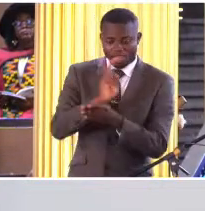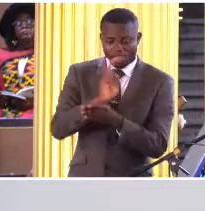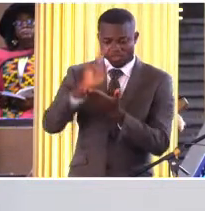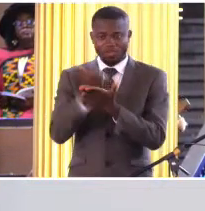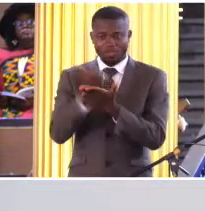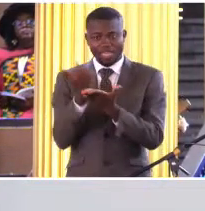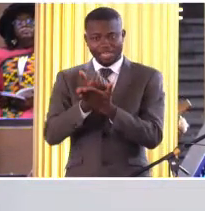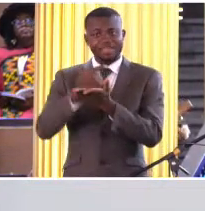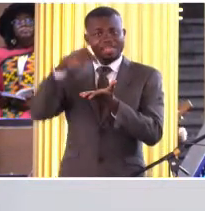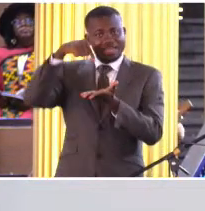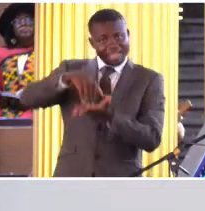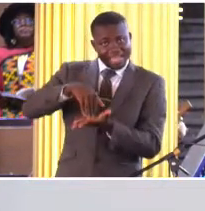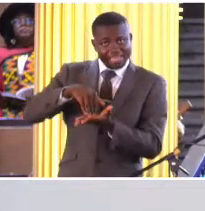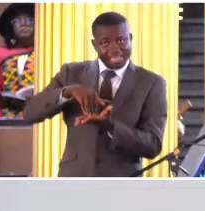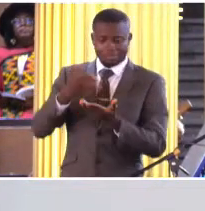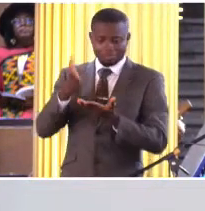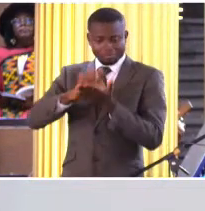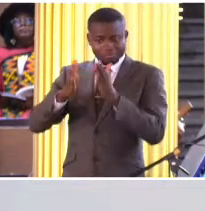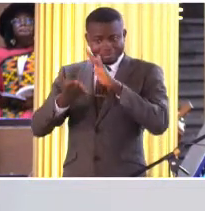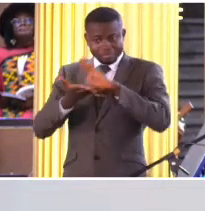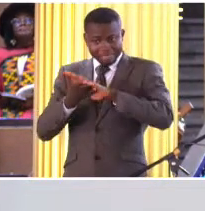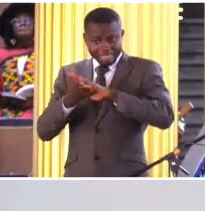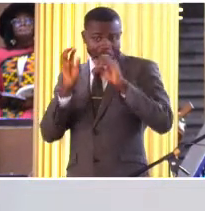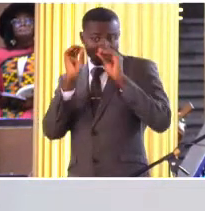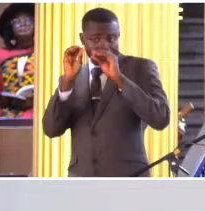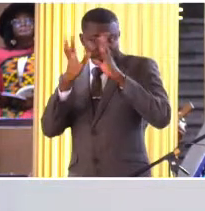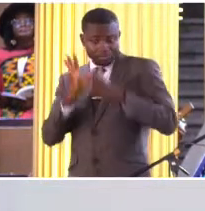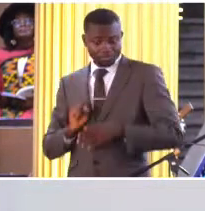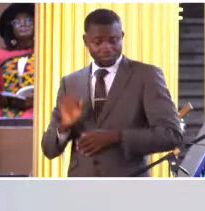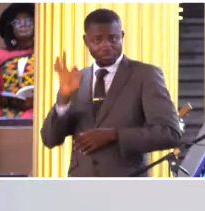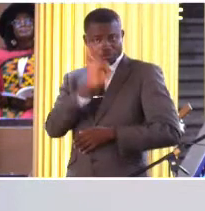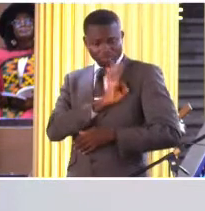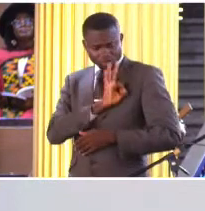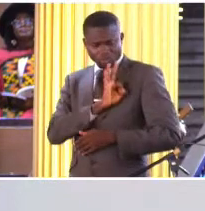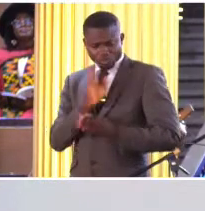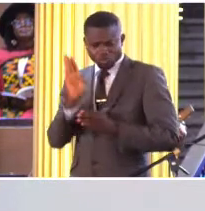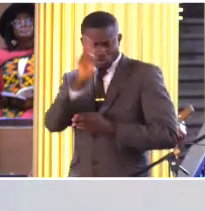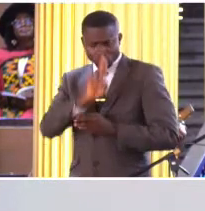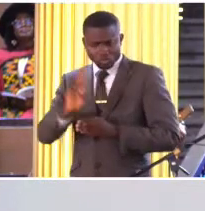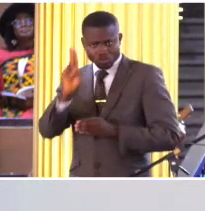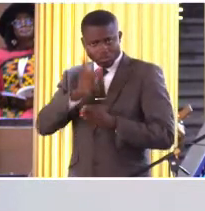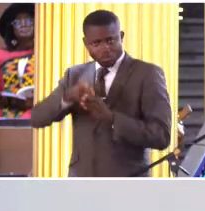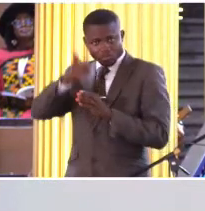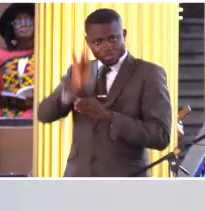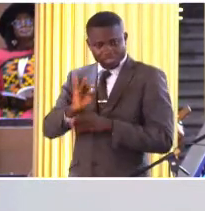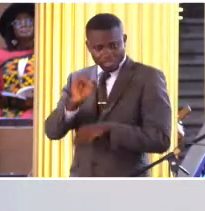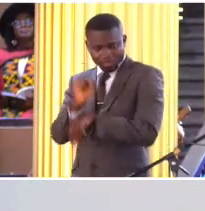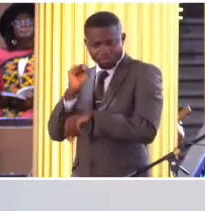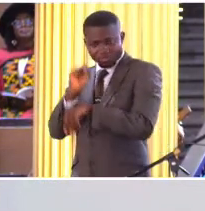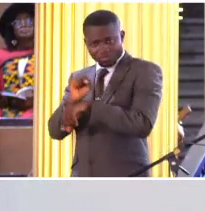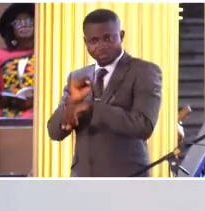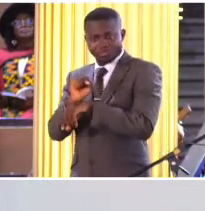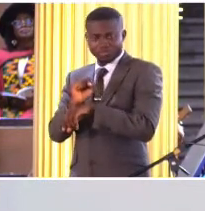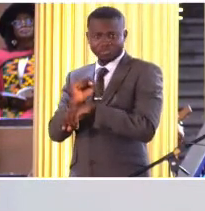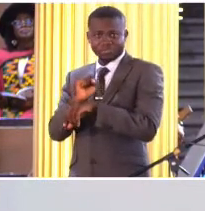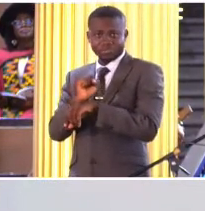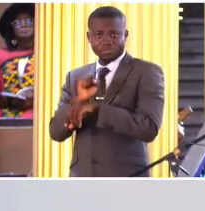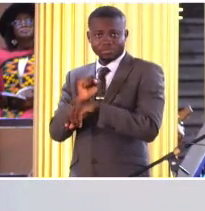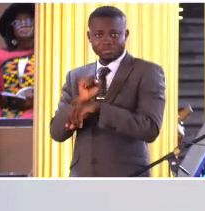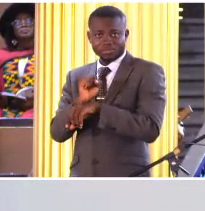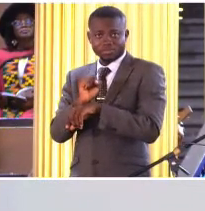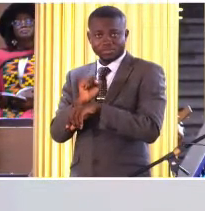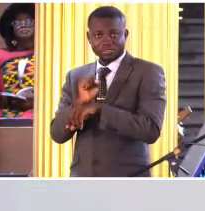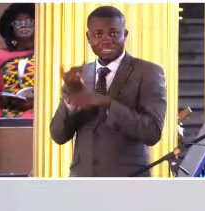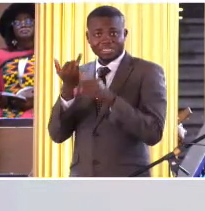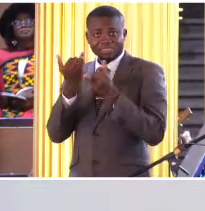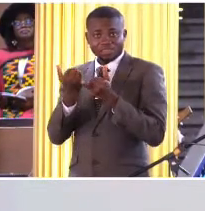became a core member of the teaching staff, shaping his professional career through hands-on experience. Renowned for